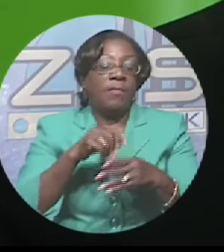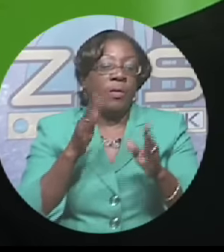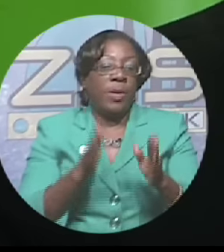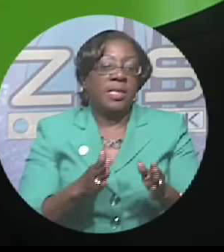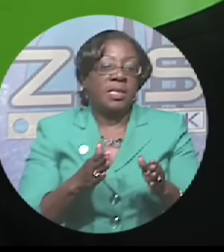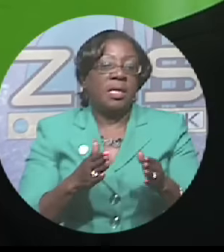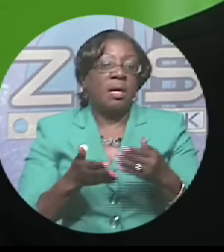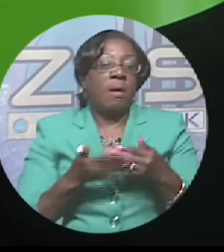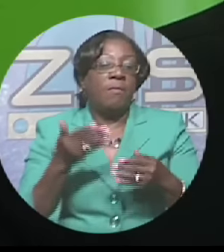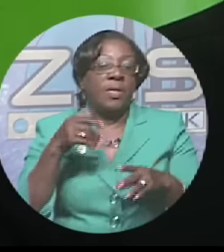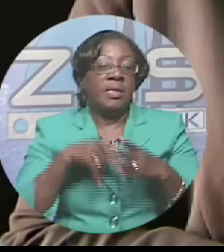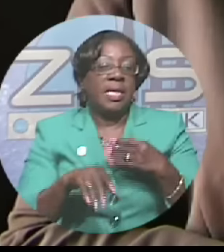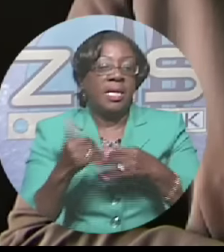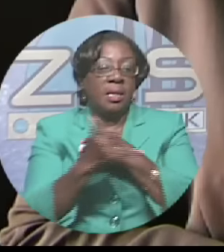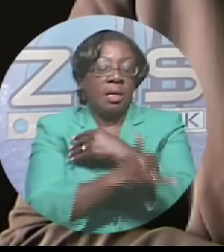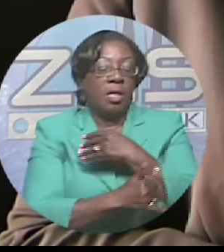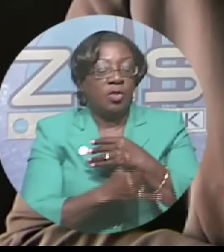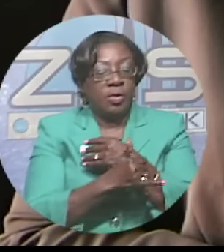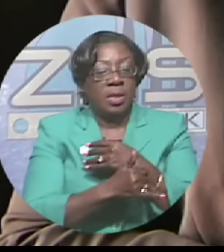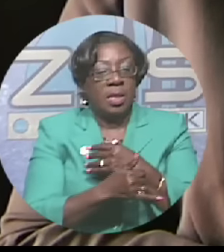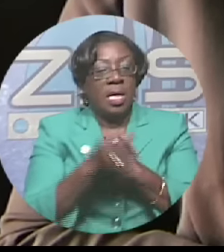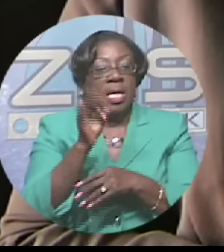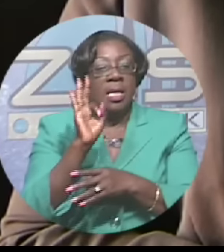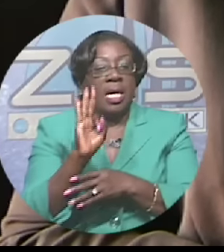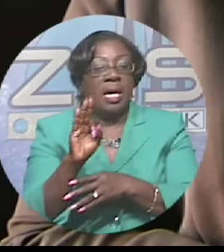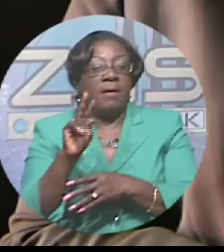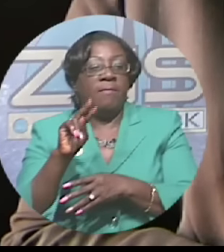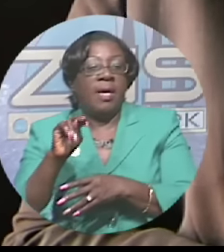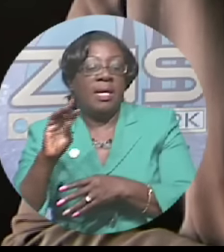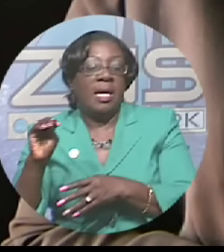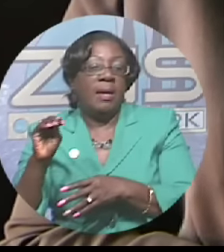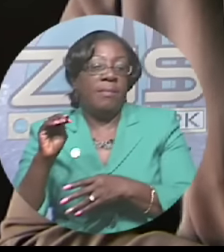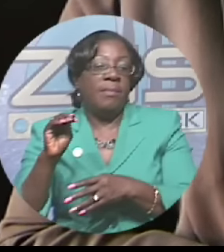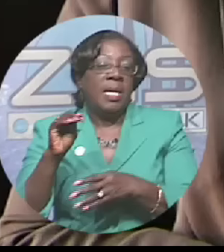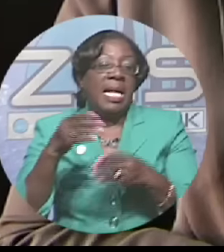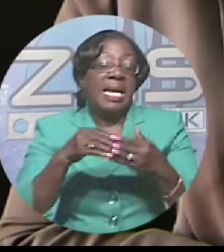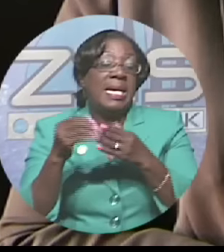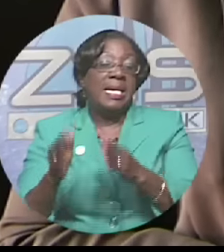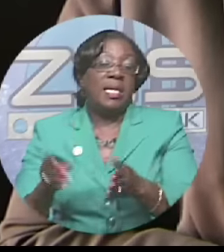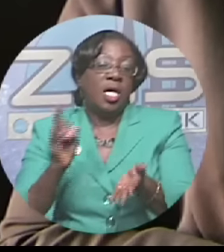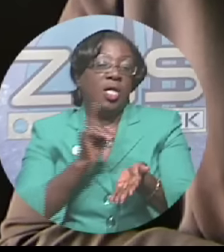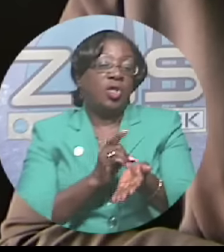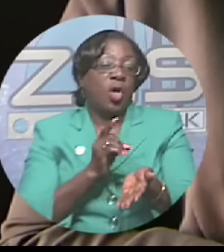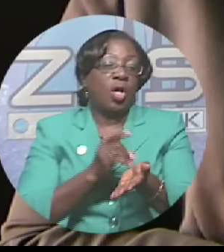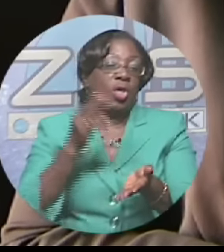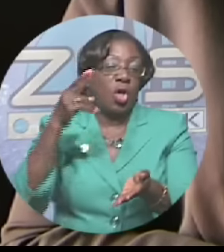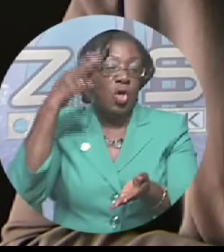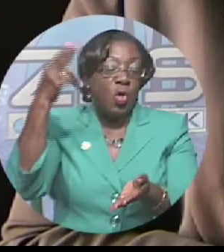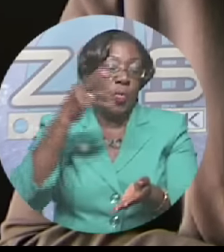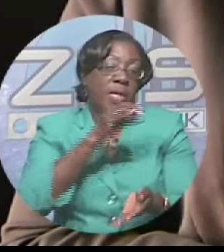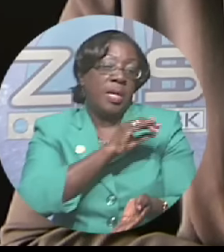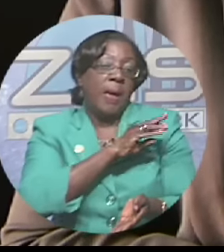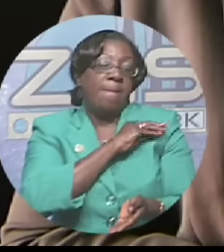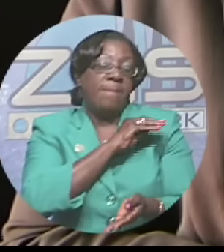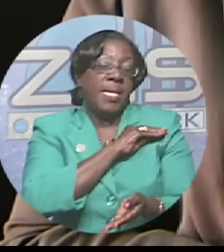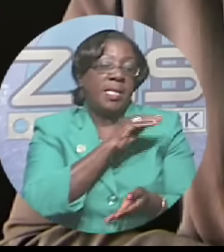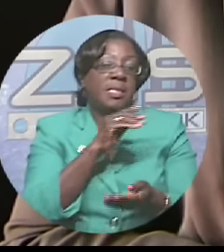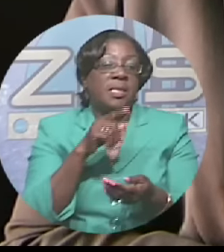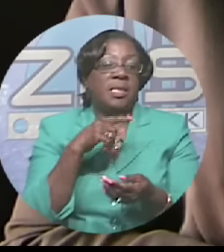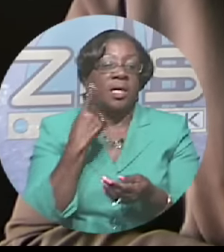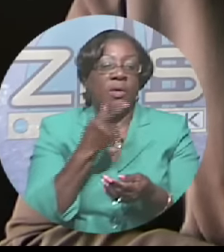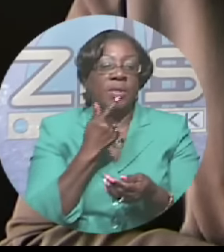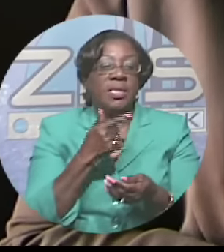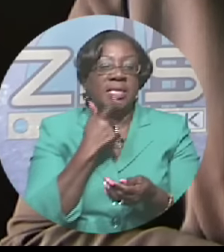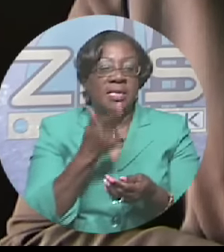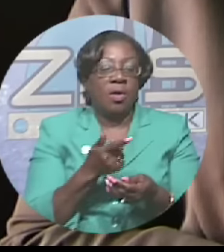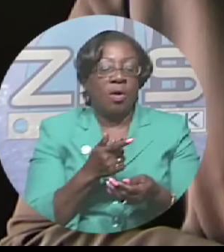confidence in the country. Free National Movement leader Dr. Hubert Minnis also weighing in on this morning's budget communication, noting that he was disappointed about